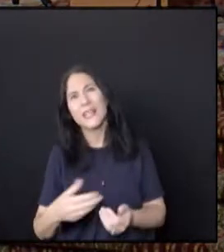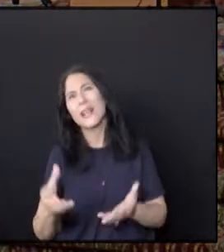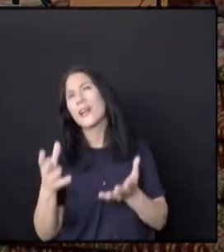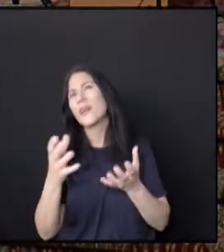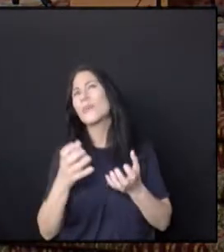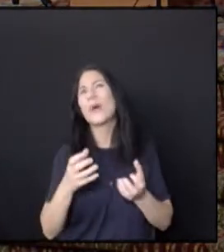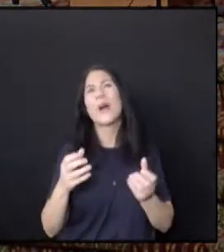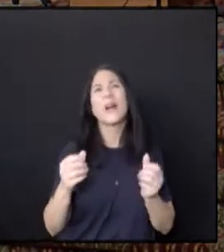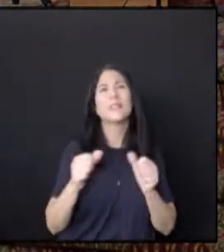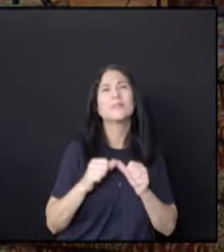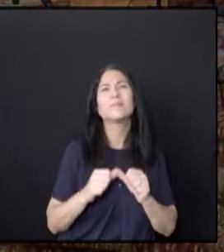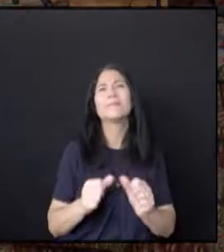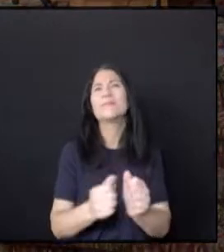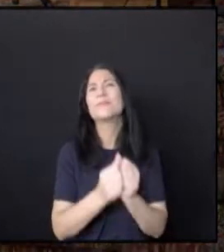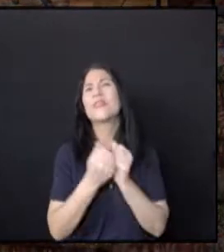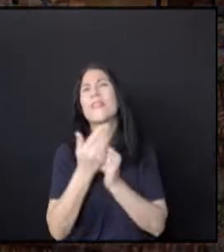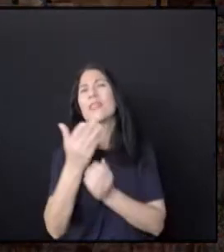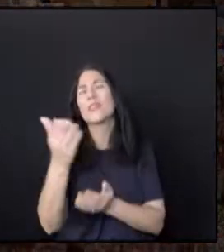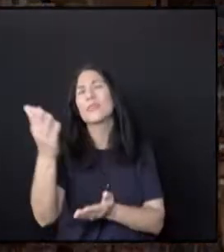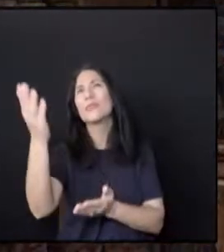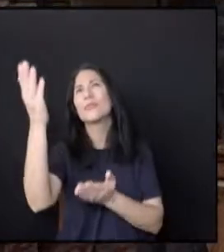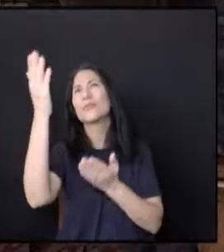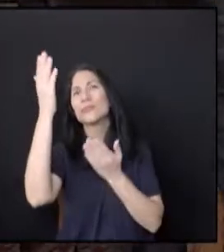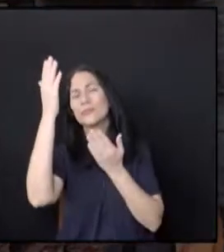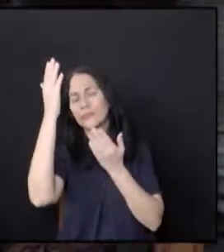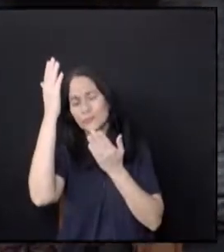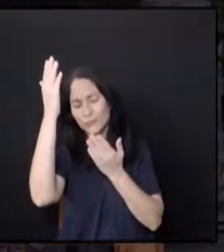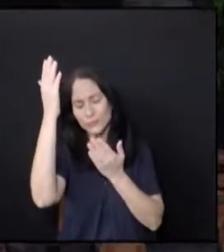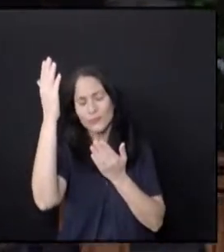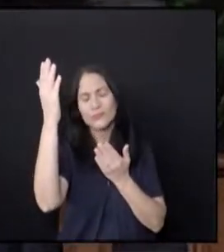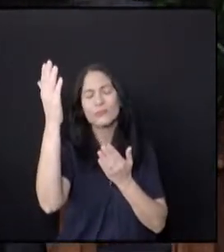just want to be with you.